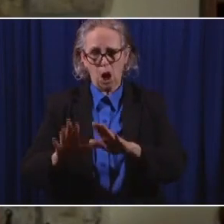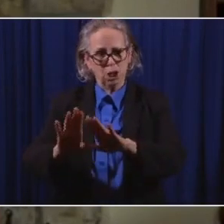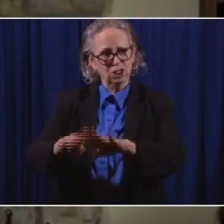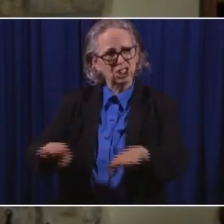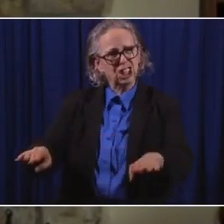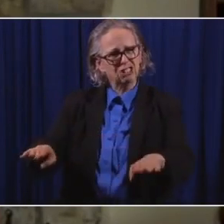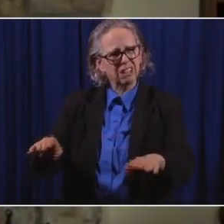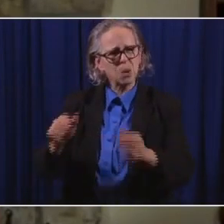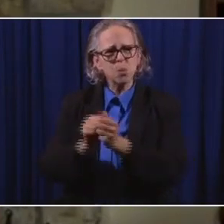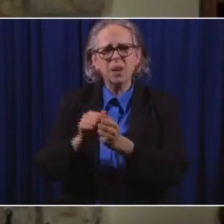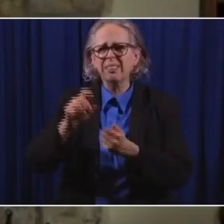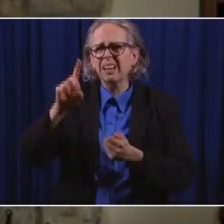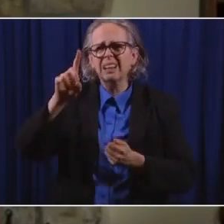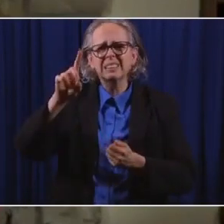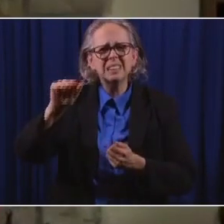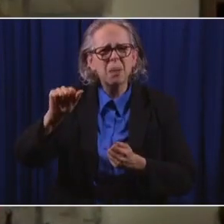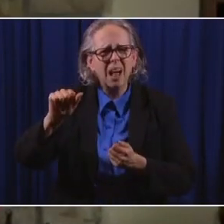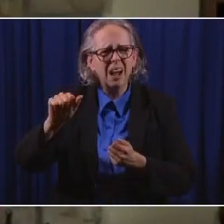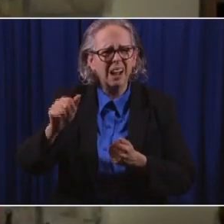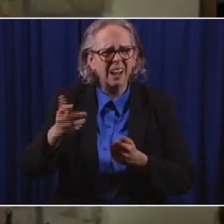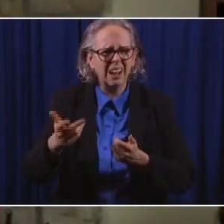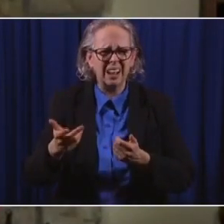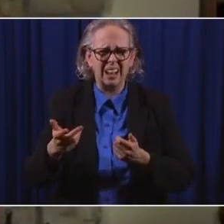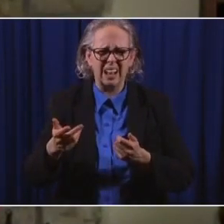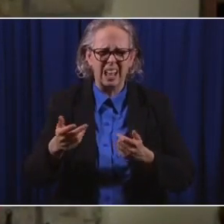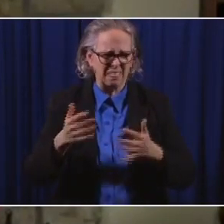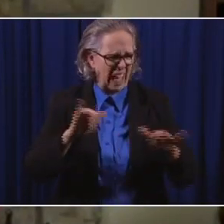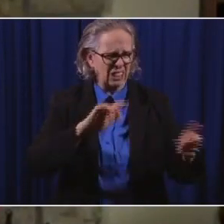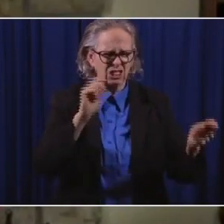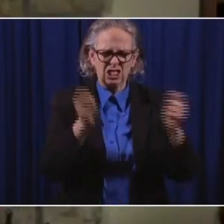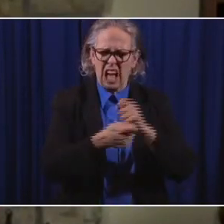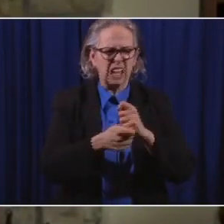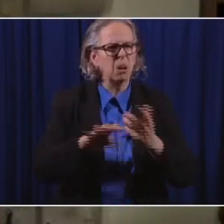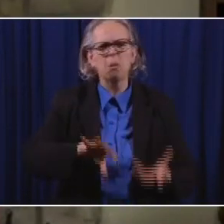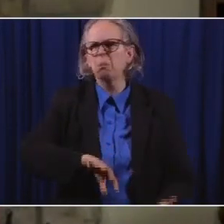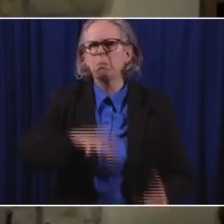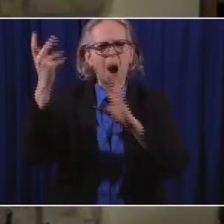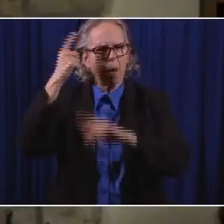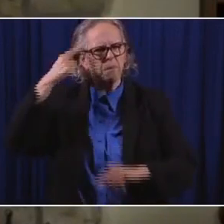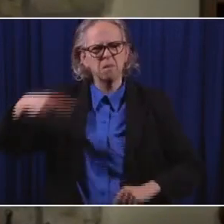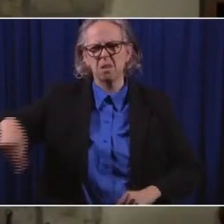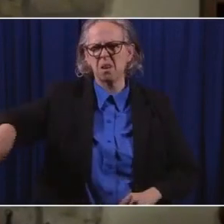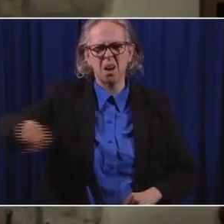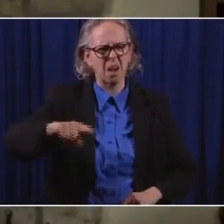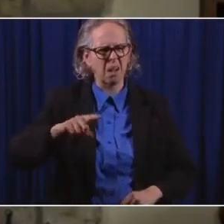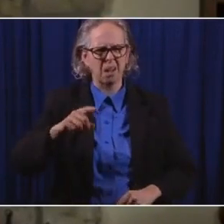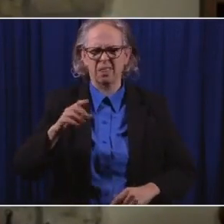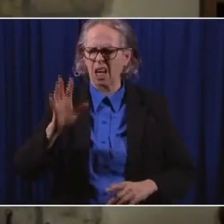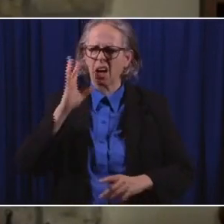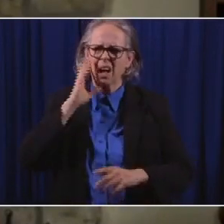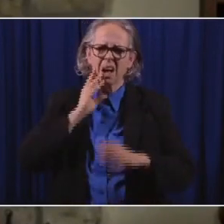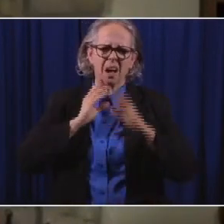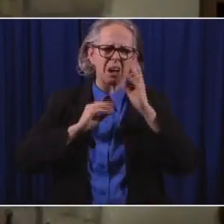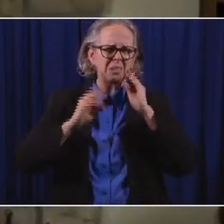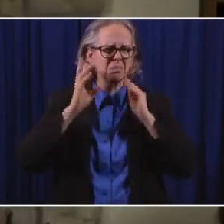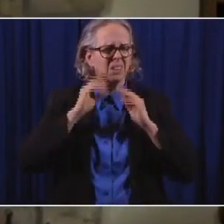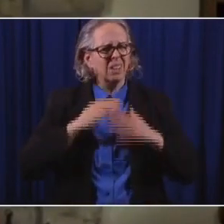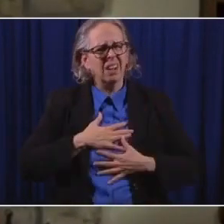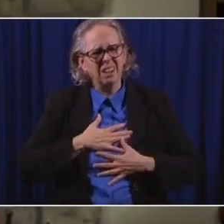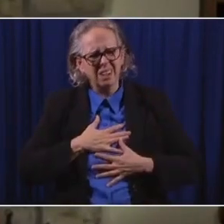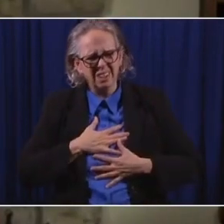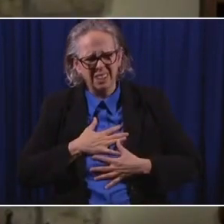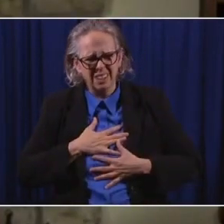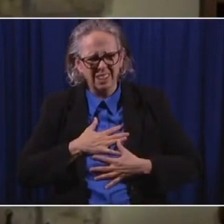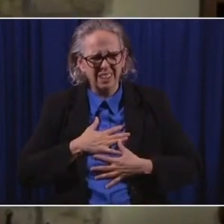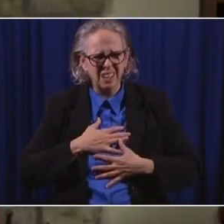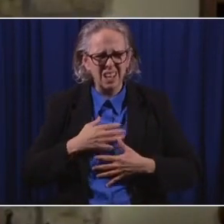to their development. Many children can struggle with remote learning, but children with IEPs are often also losing